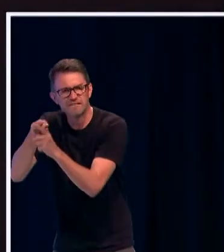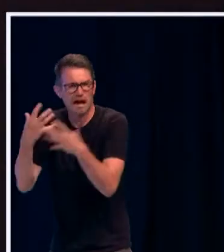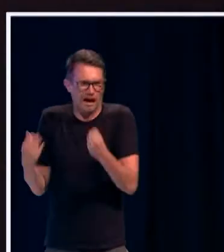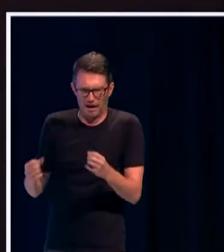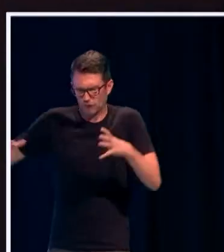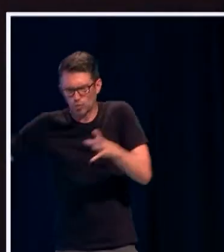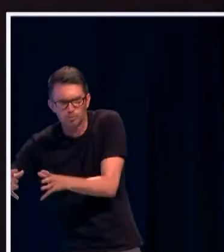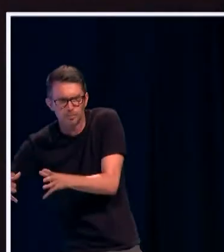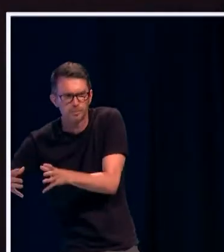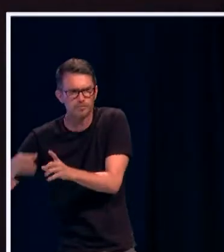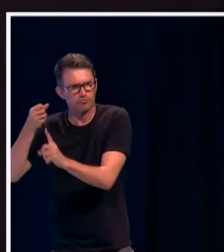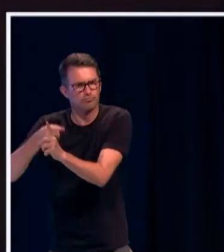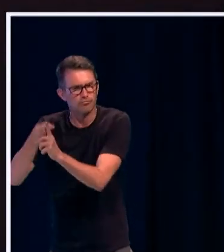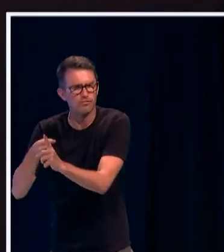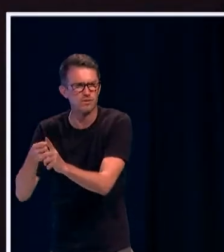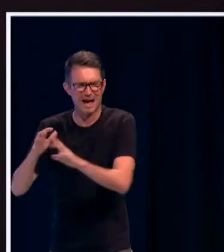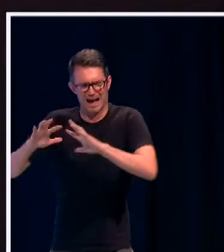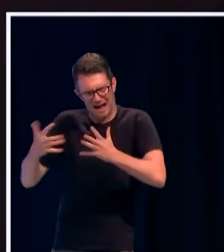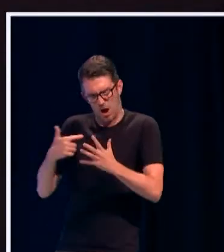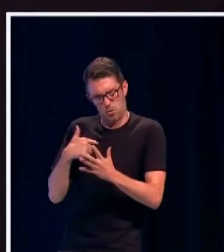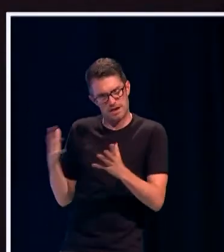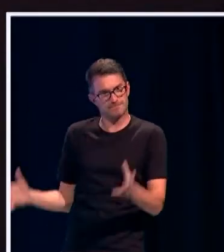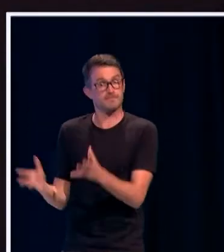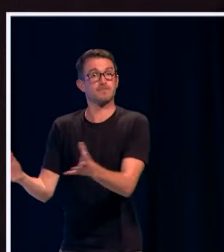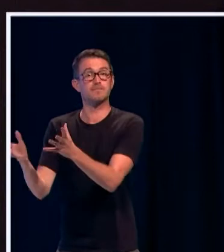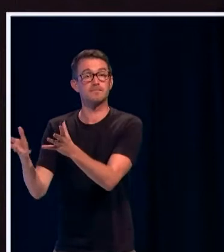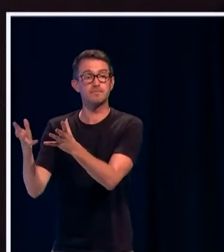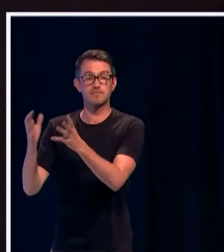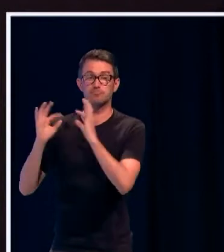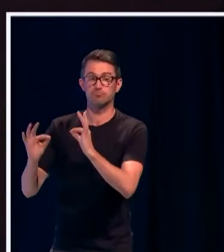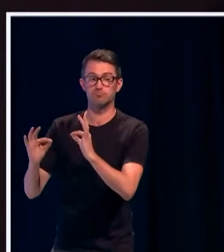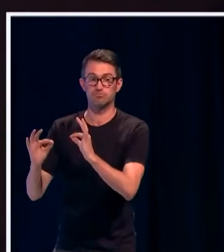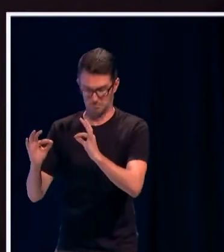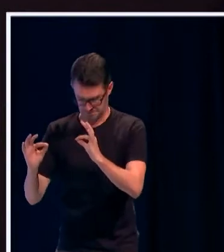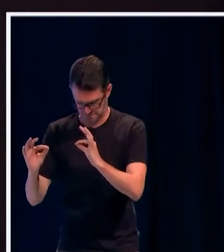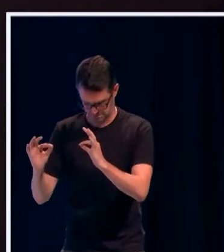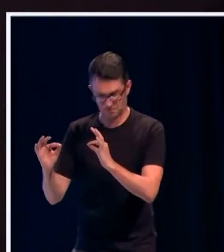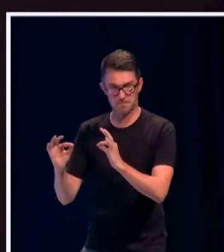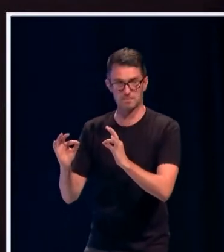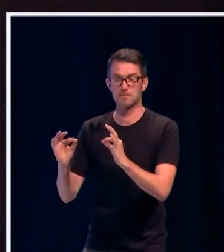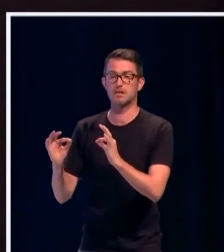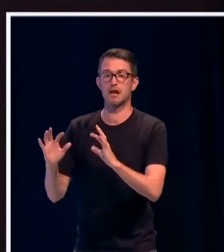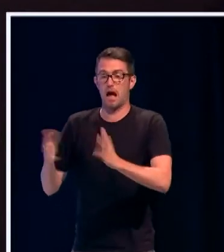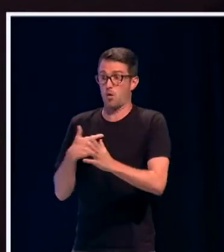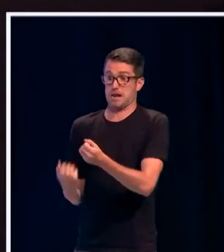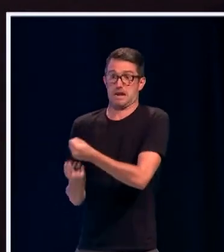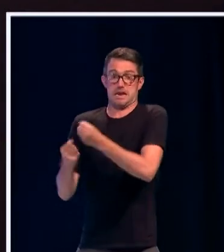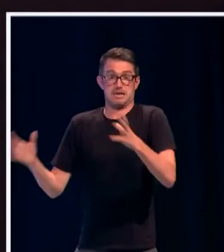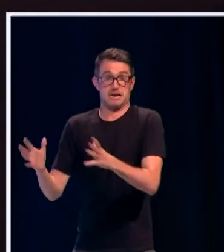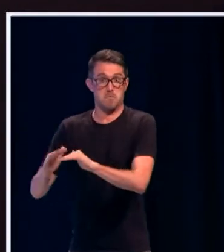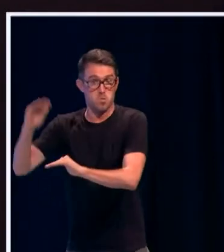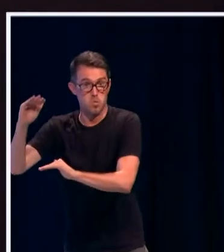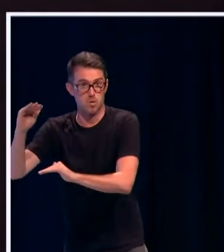with disabilities, and to highlight the most marginalized group, so that we feel that we are left no one